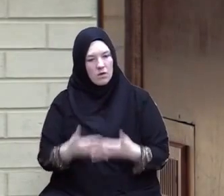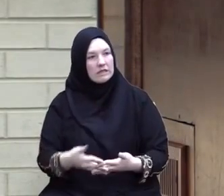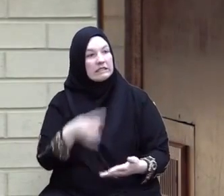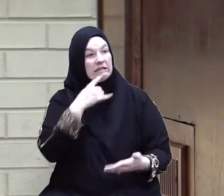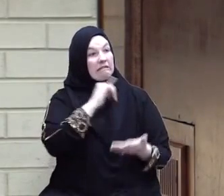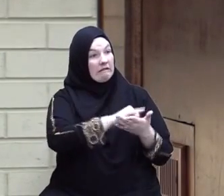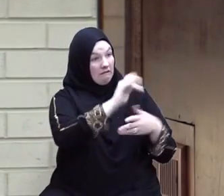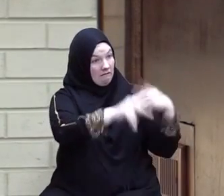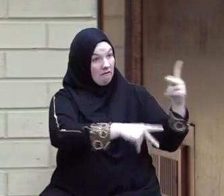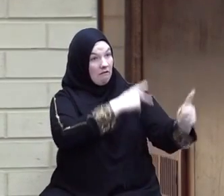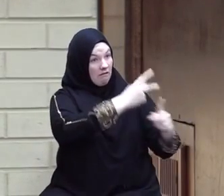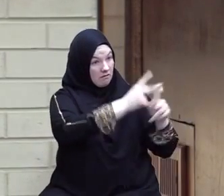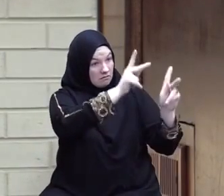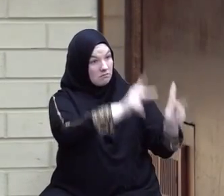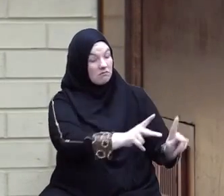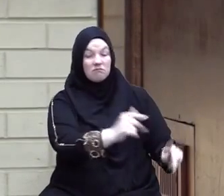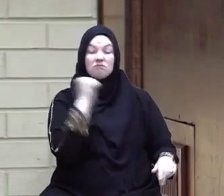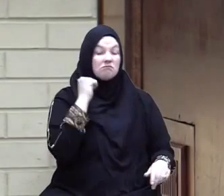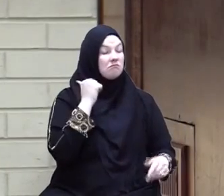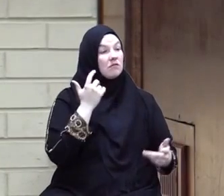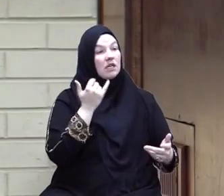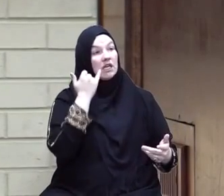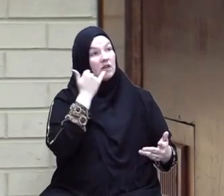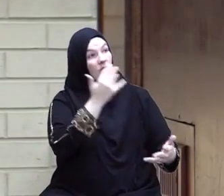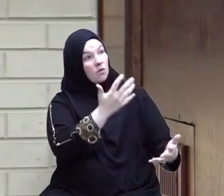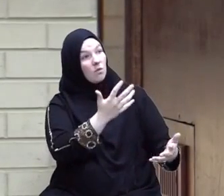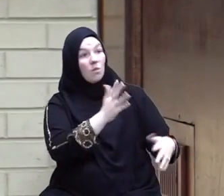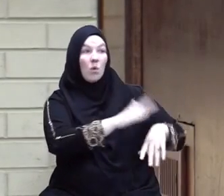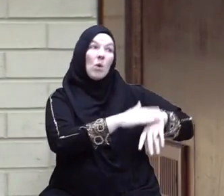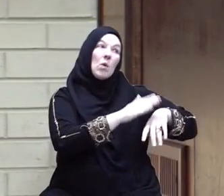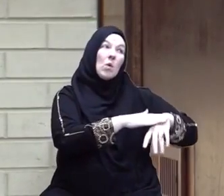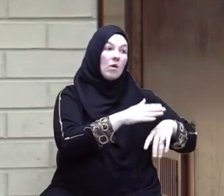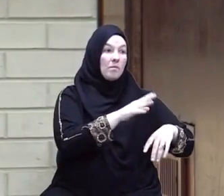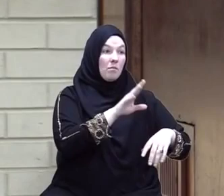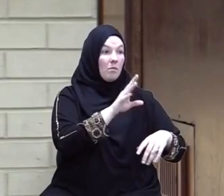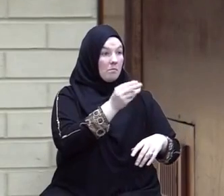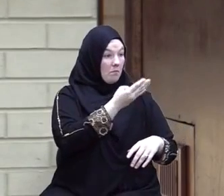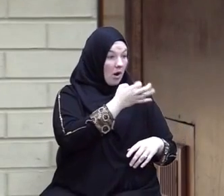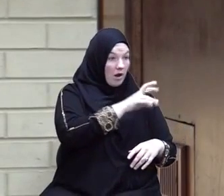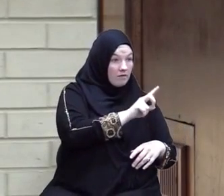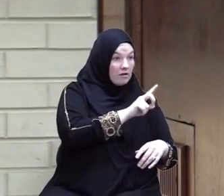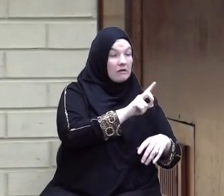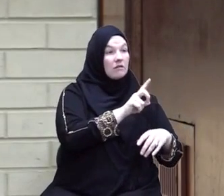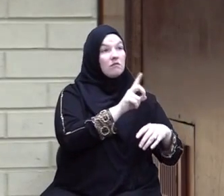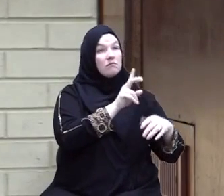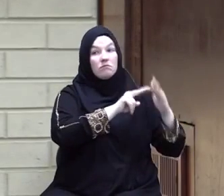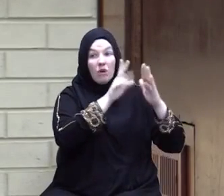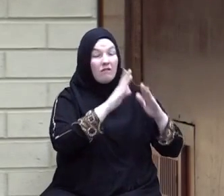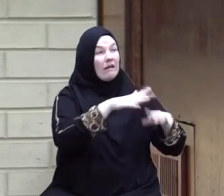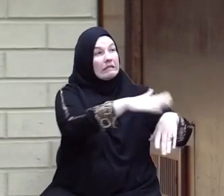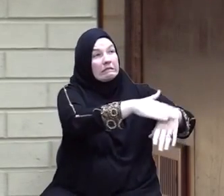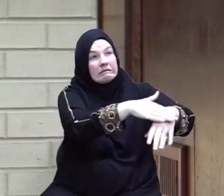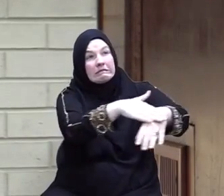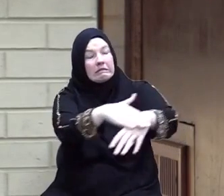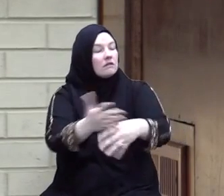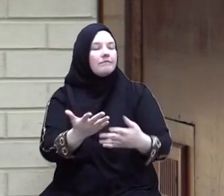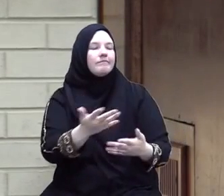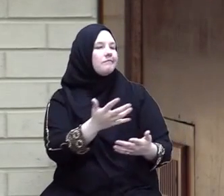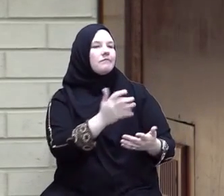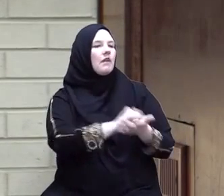this kind of rejection, whether you warn them, O Muhammad sallallahu alaihi wasallam, or you don't warn them, they are not going